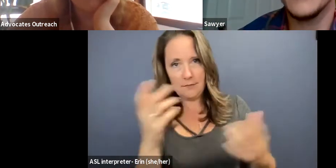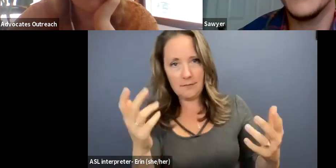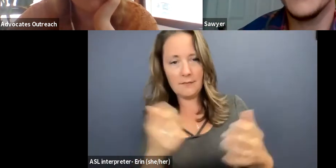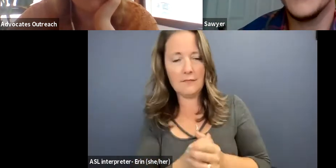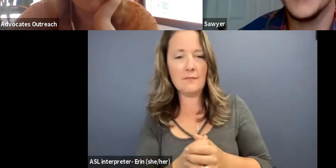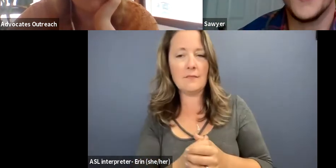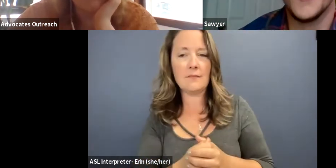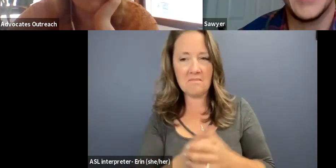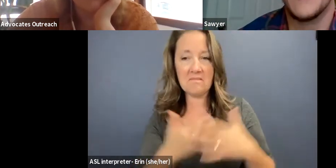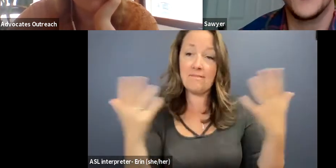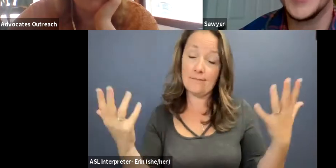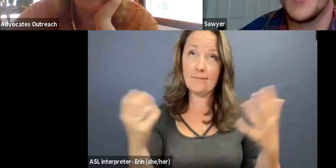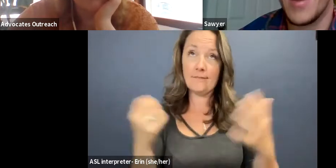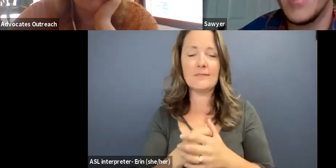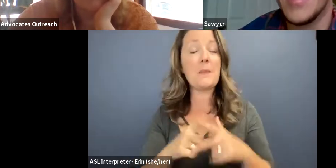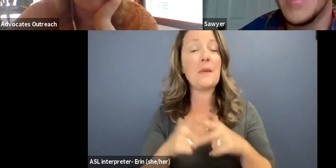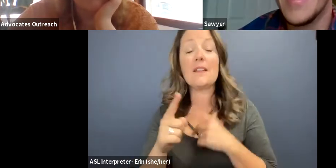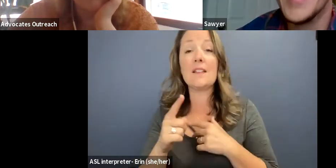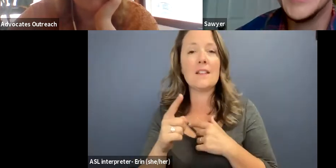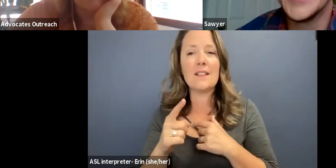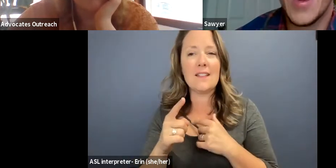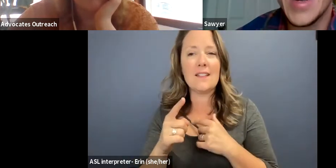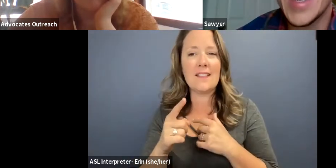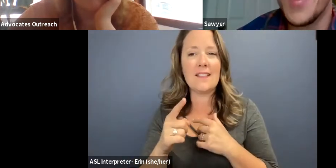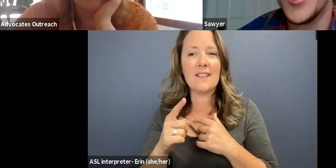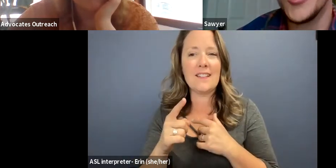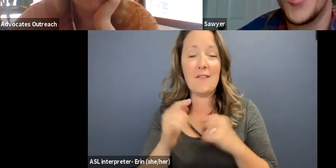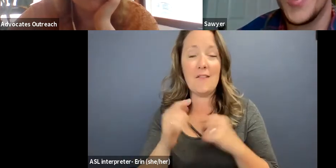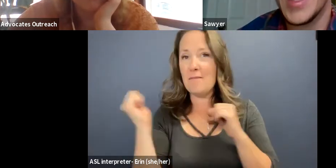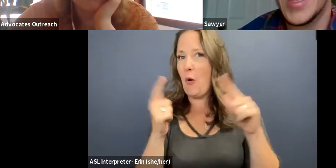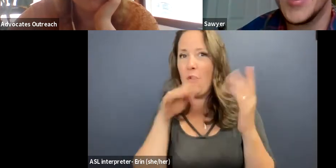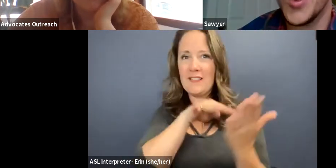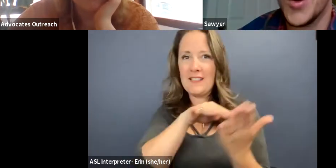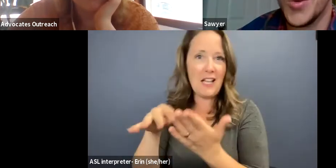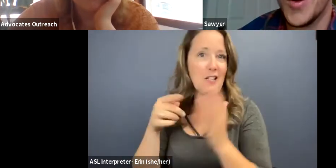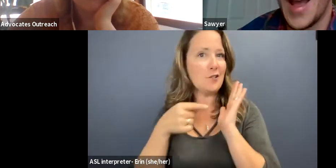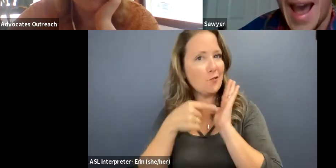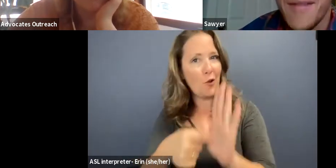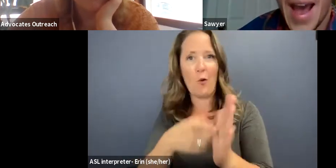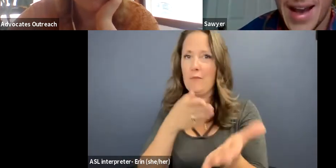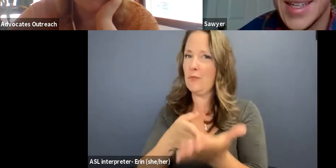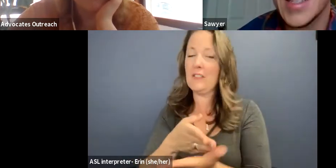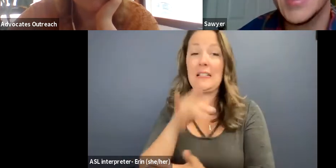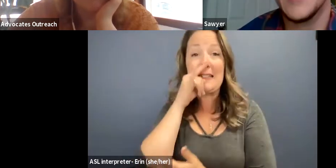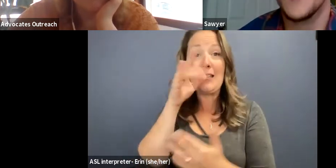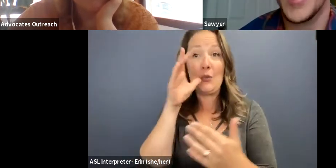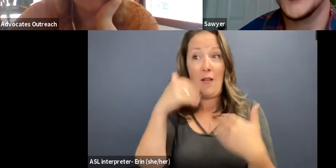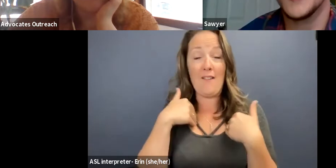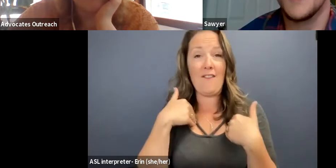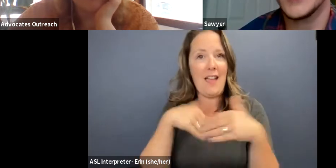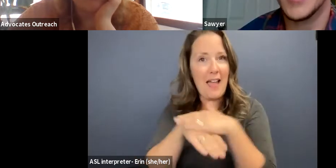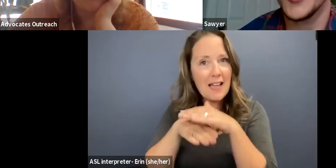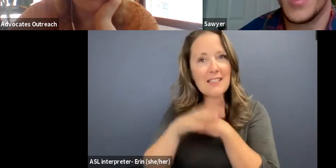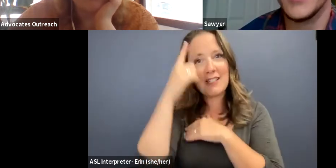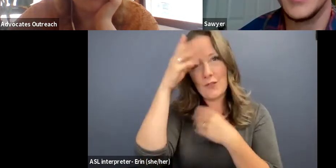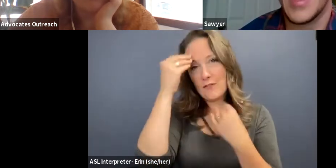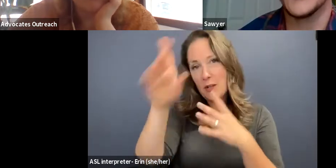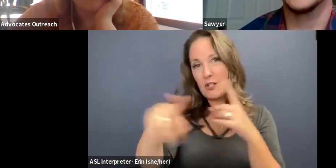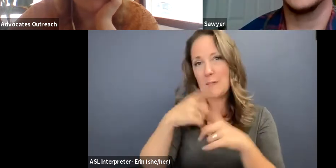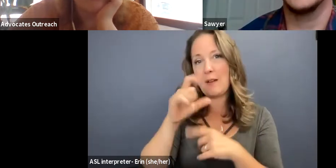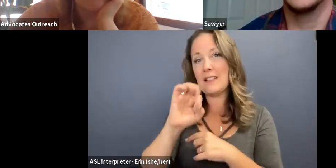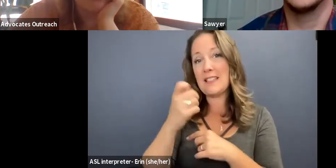cartoon style. It's got these funny little characters. It's a bird and a bee that kind of are like the